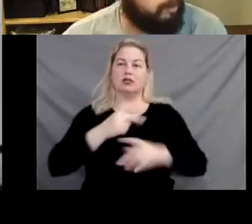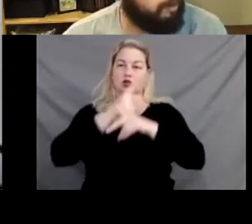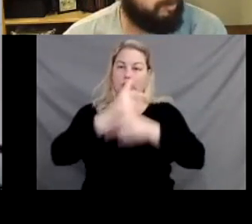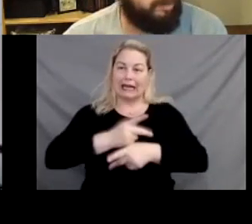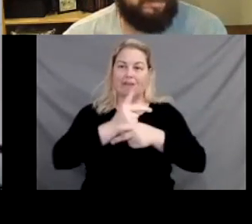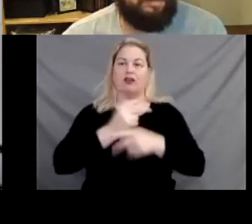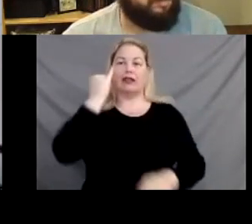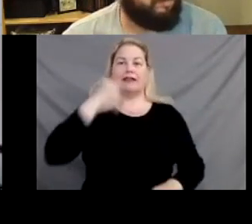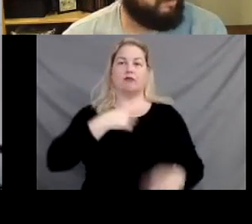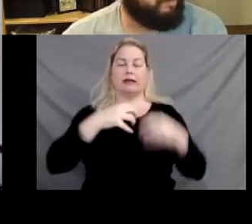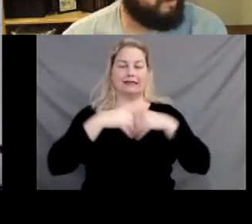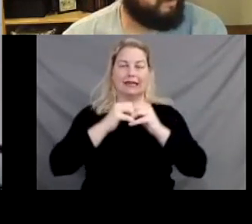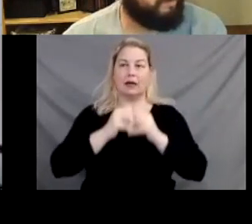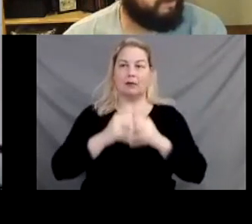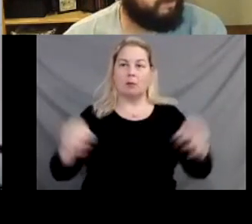additional